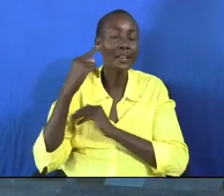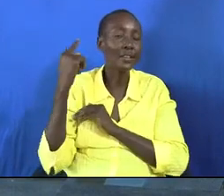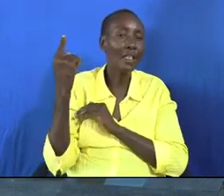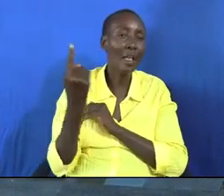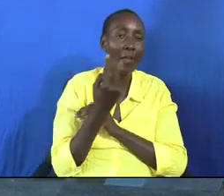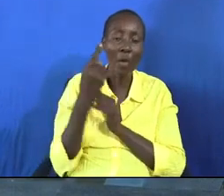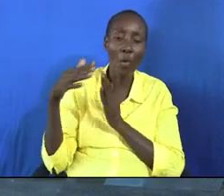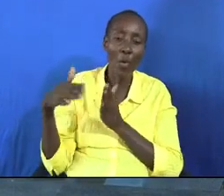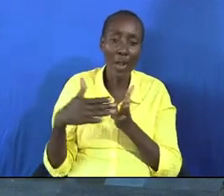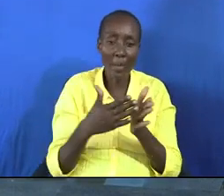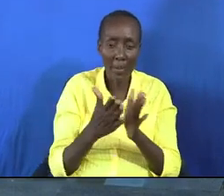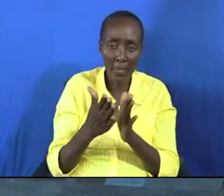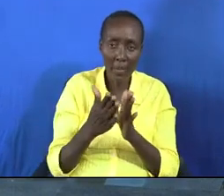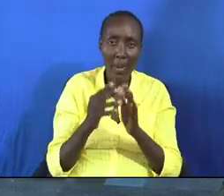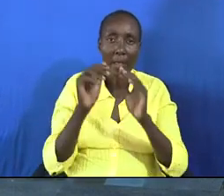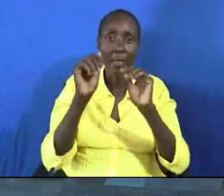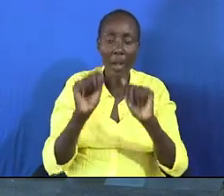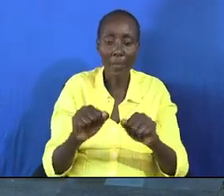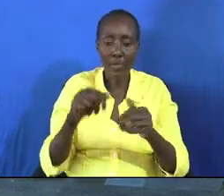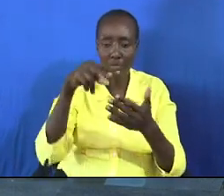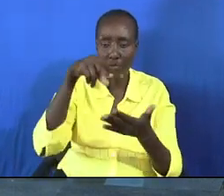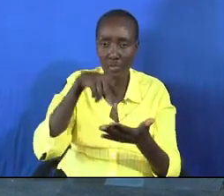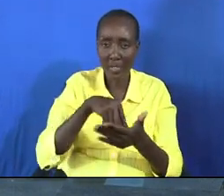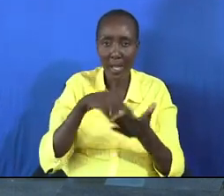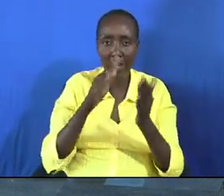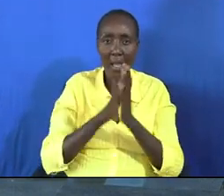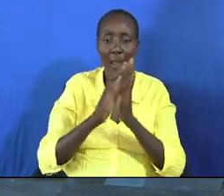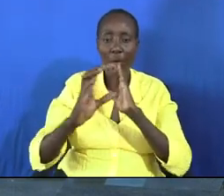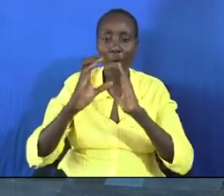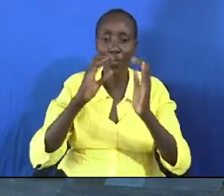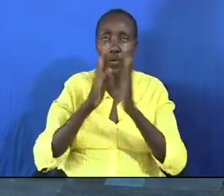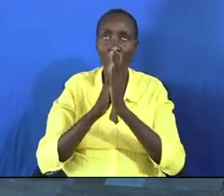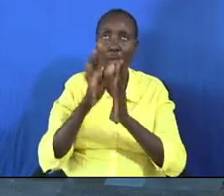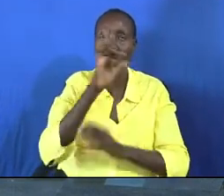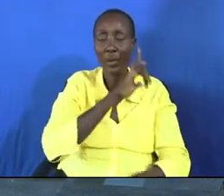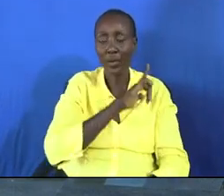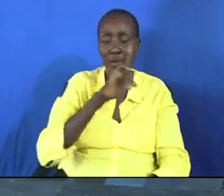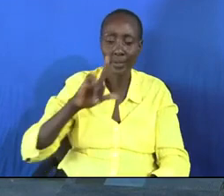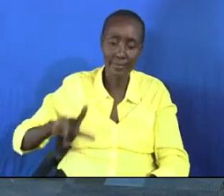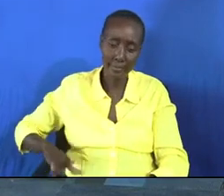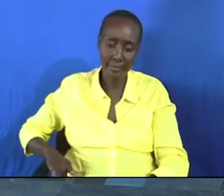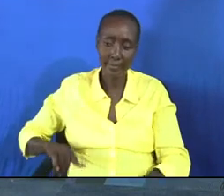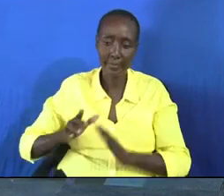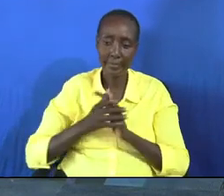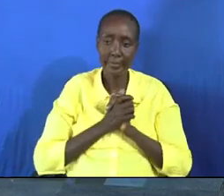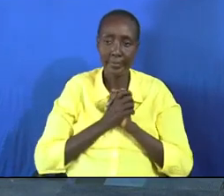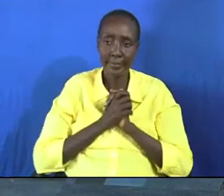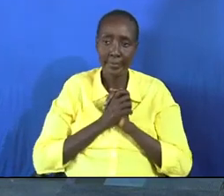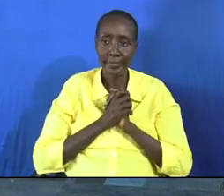way we are going to stand and commune with the Lord.